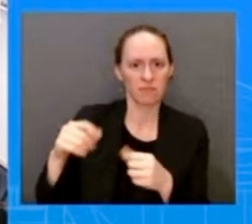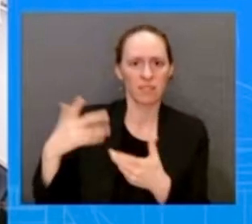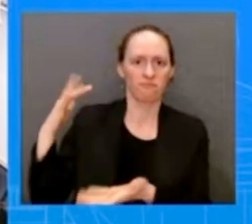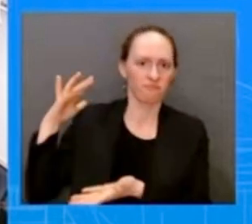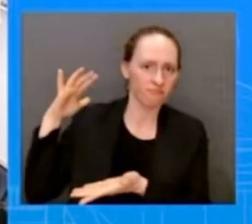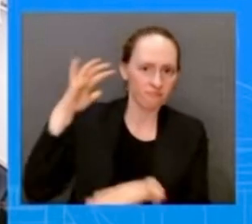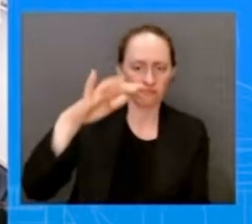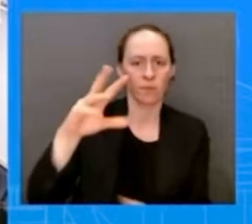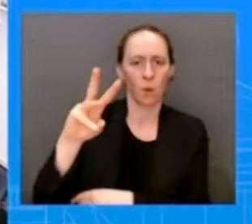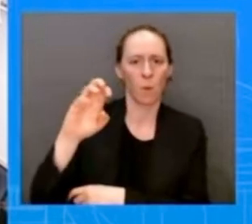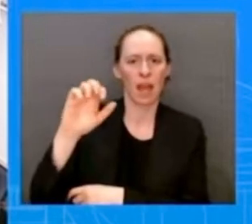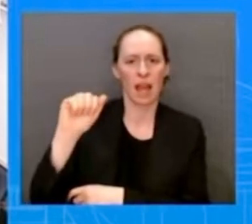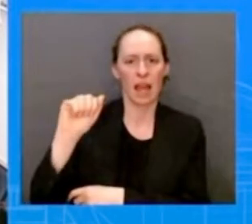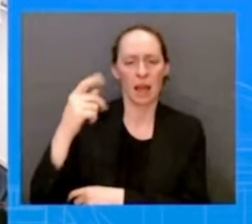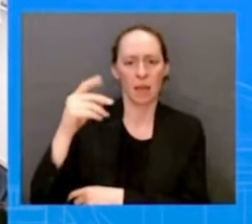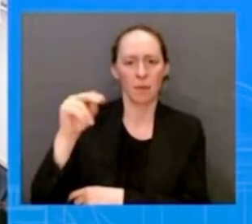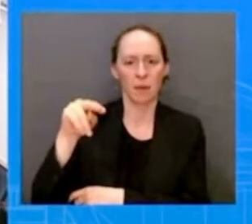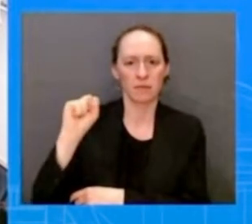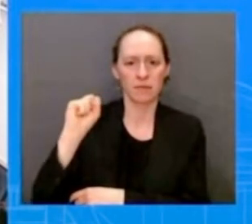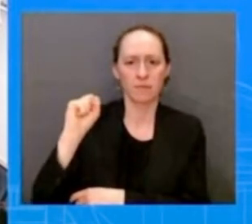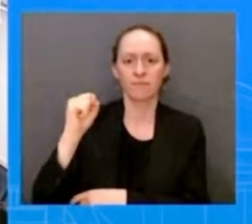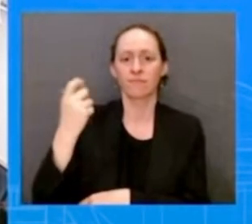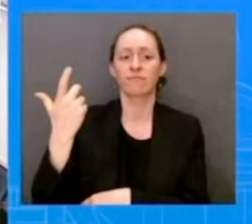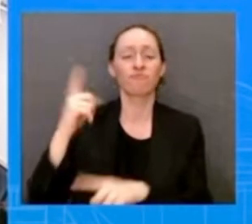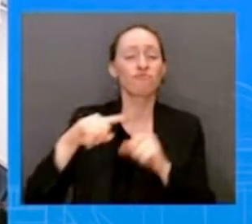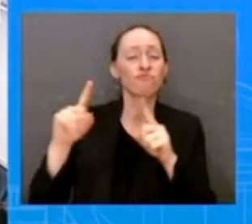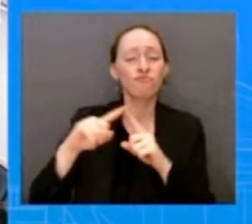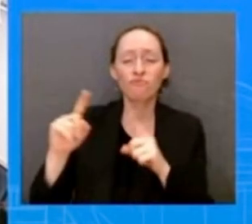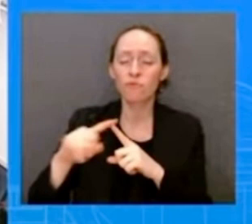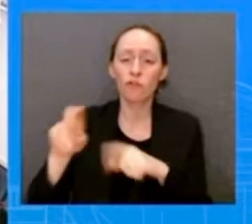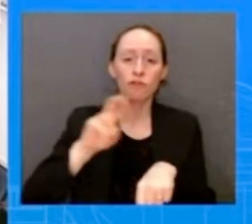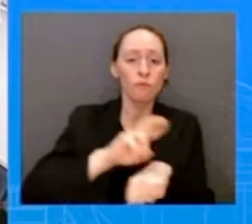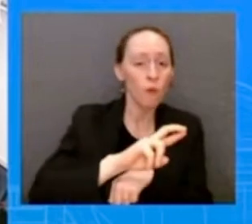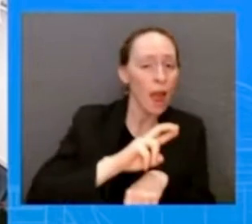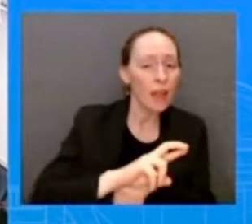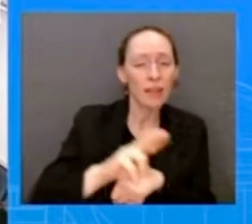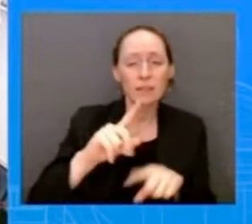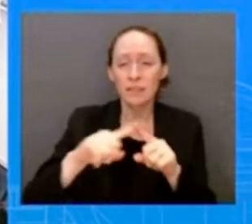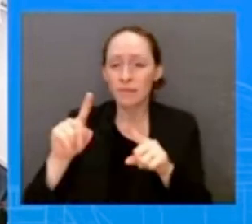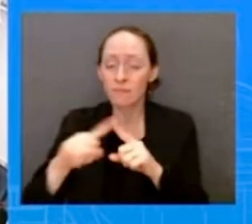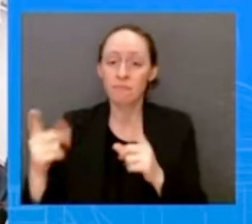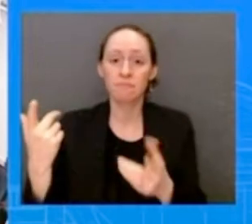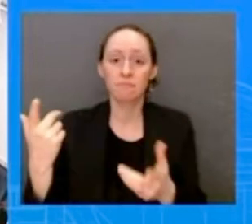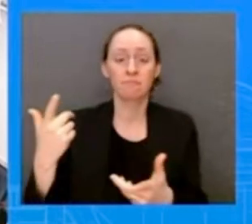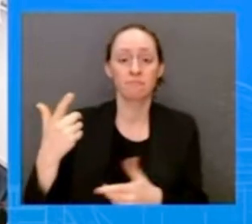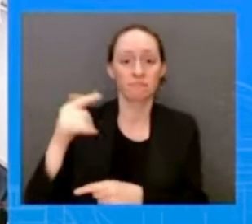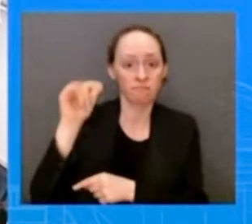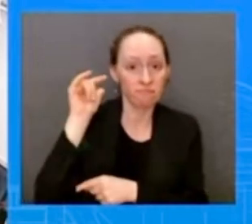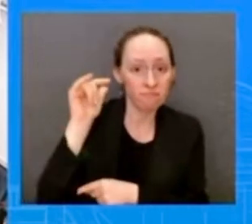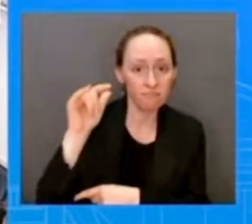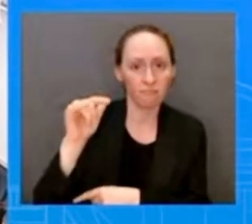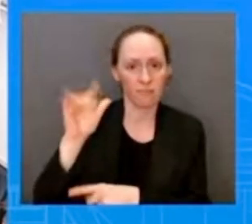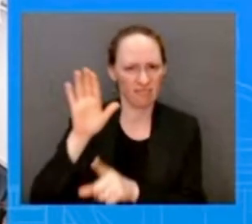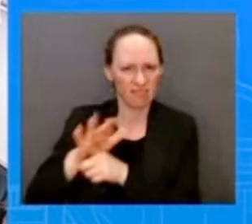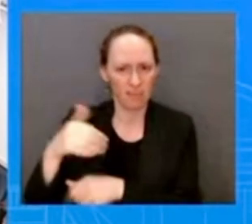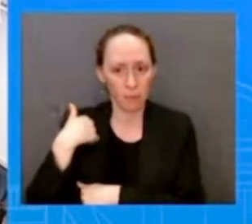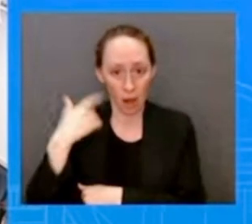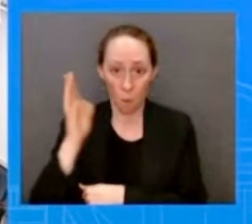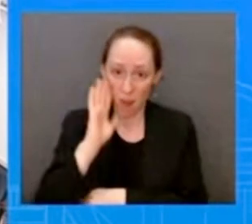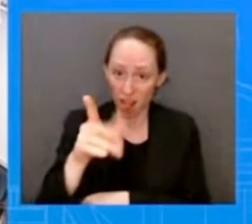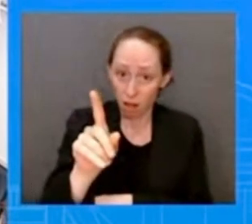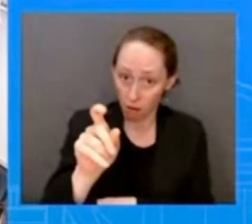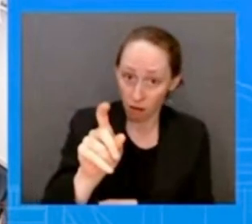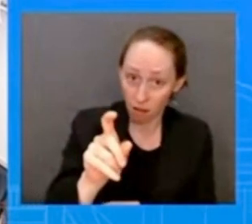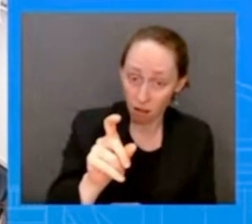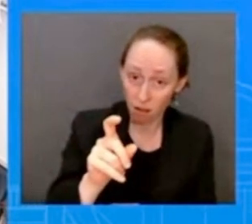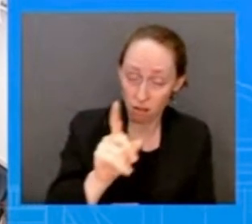clarify the administration's goals to provide these weapons? And can you address concerns whether you'll be able to fulfill this package, considering